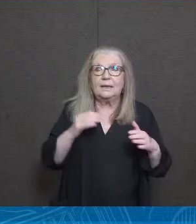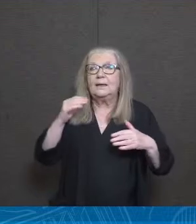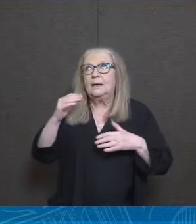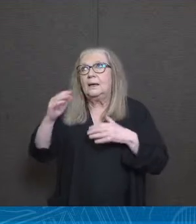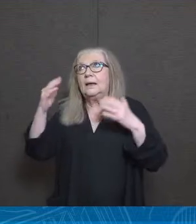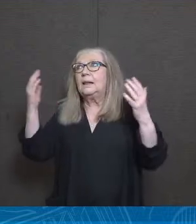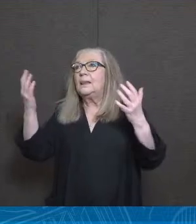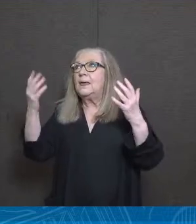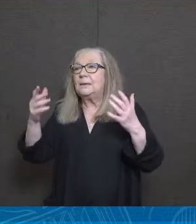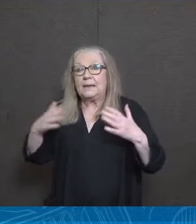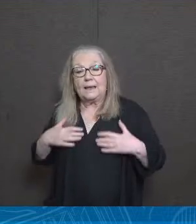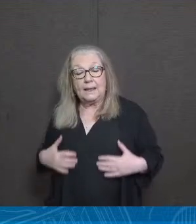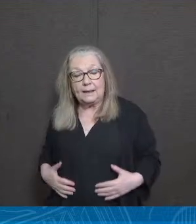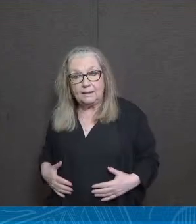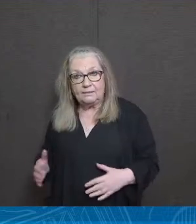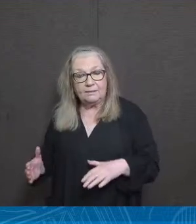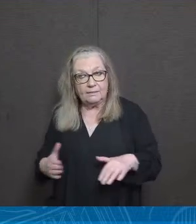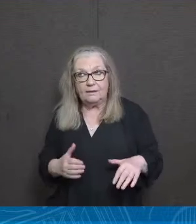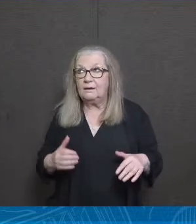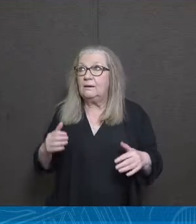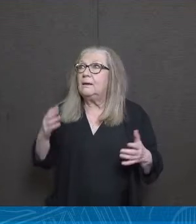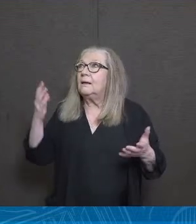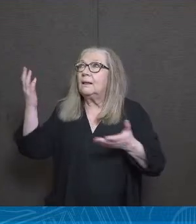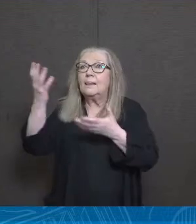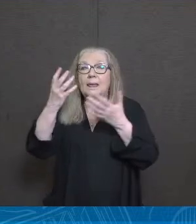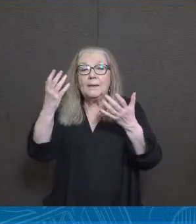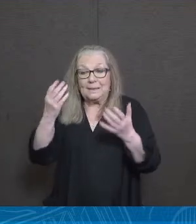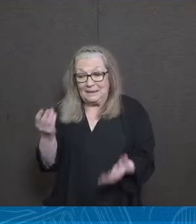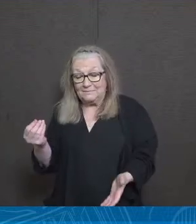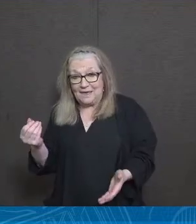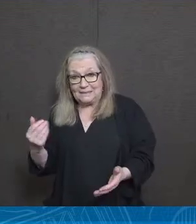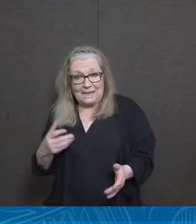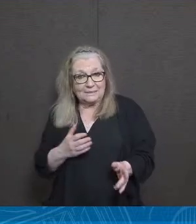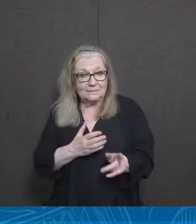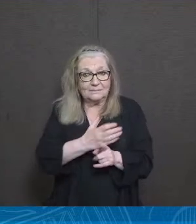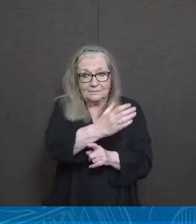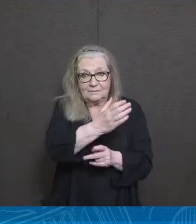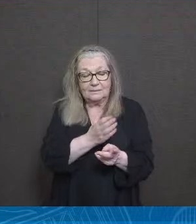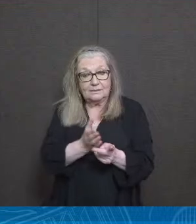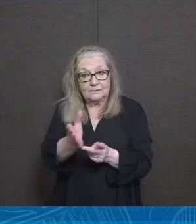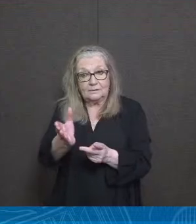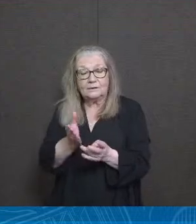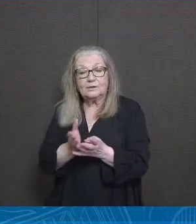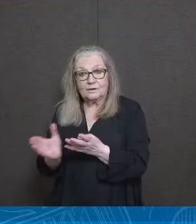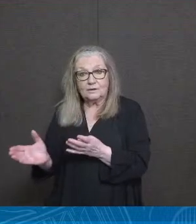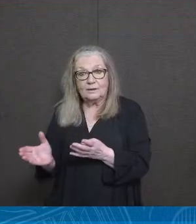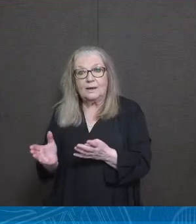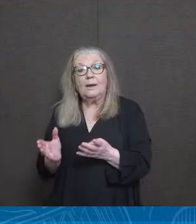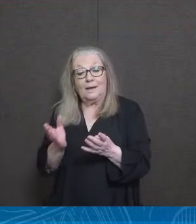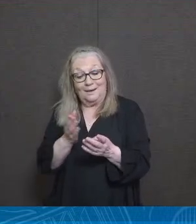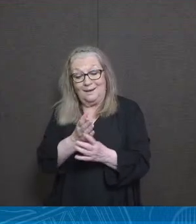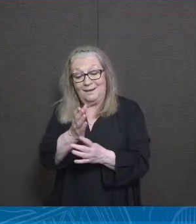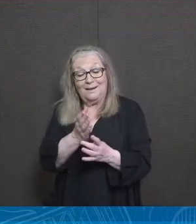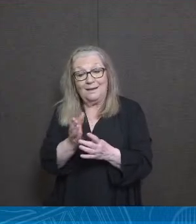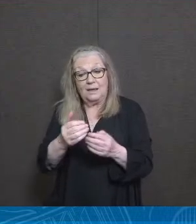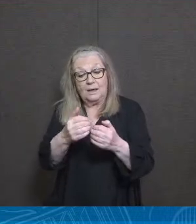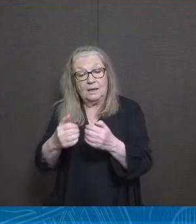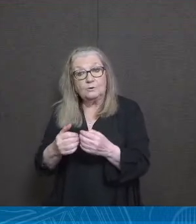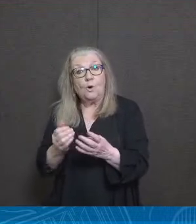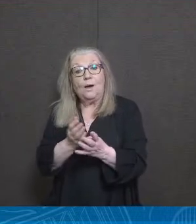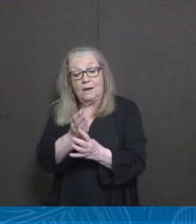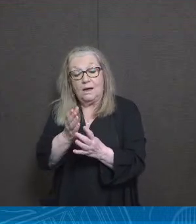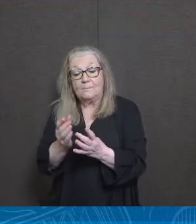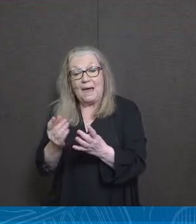finance, many different aspects. But across that, there are actually cross-cutting themes such as AI and